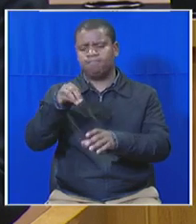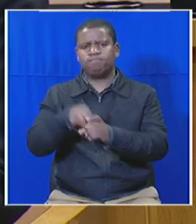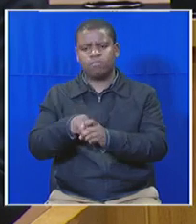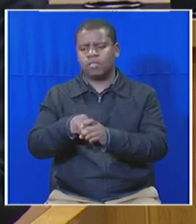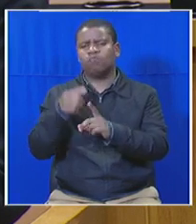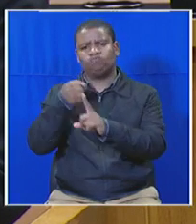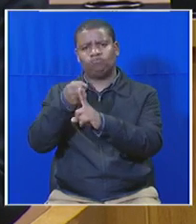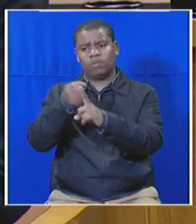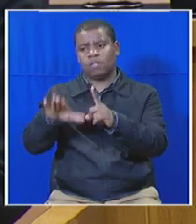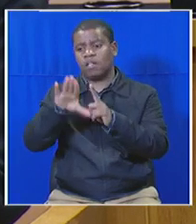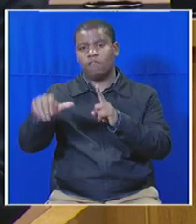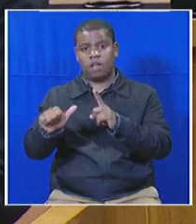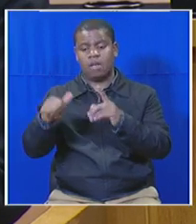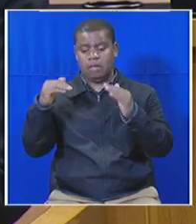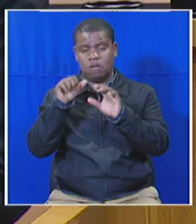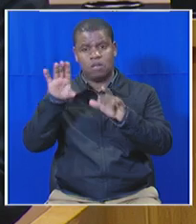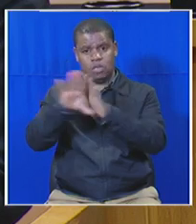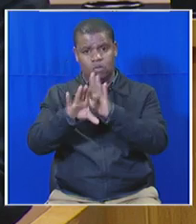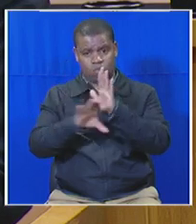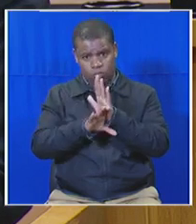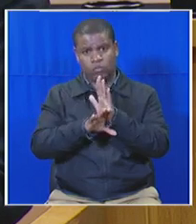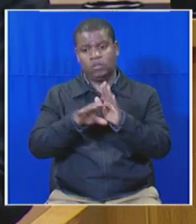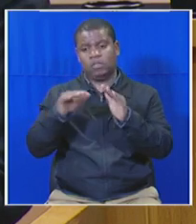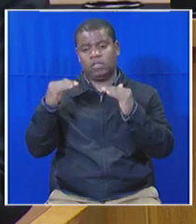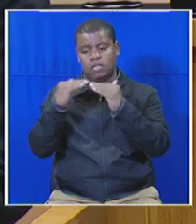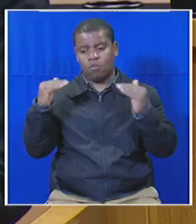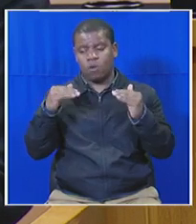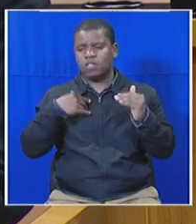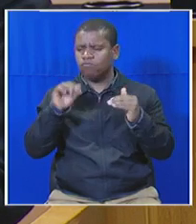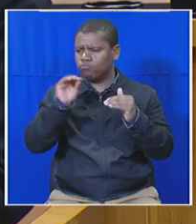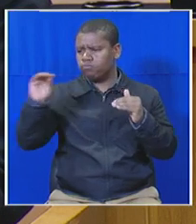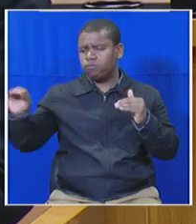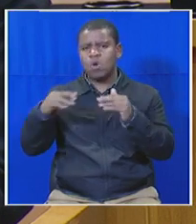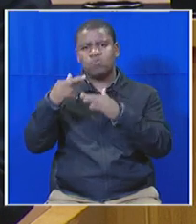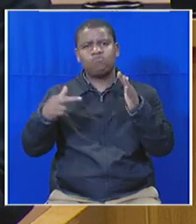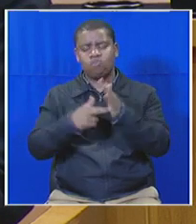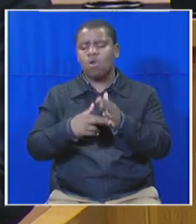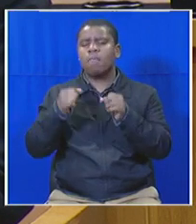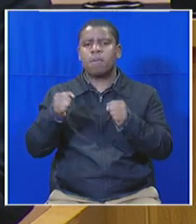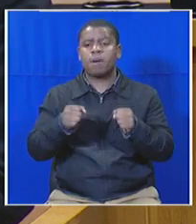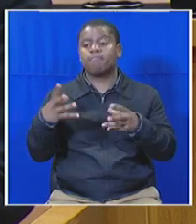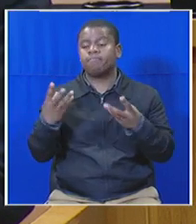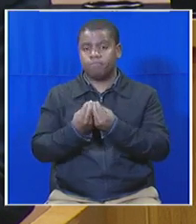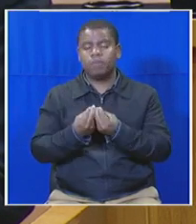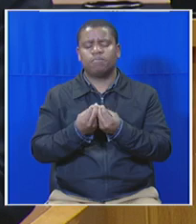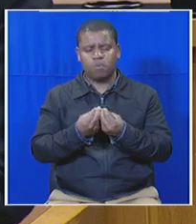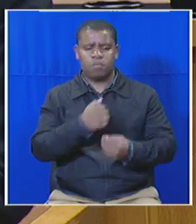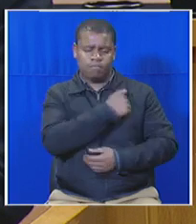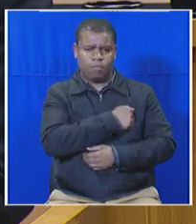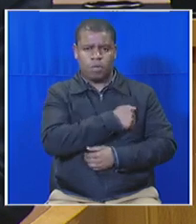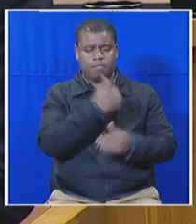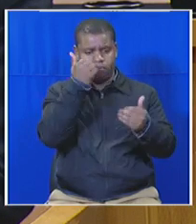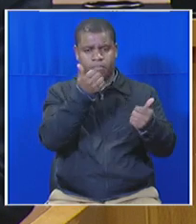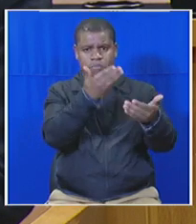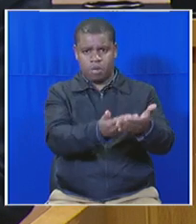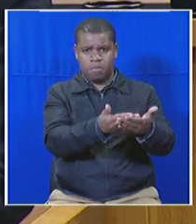South Africa's constitutional democracy through the various roles he held in his lifetime, and conveys condolences to his family,